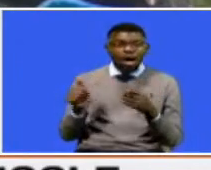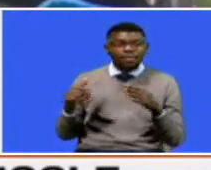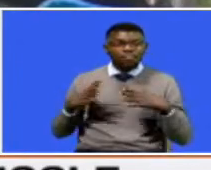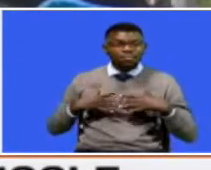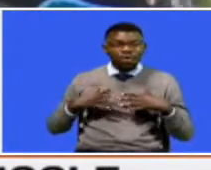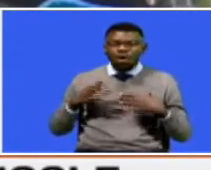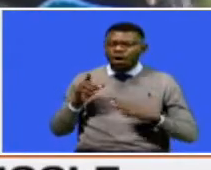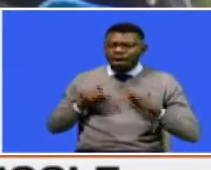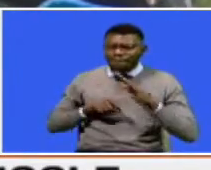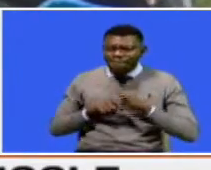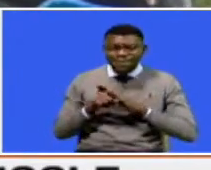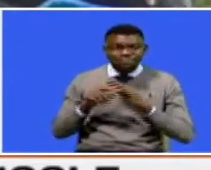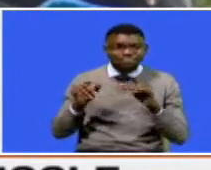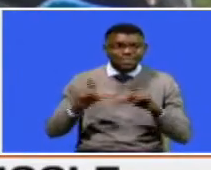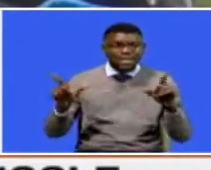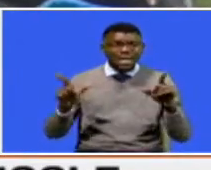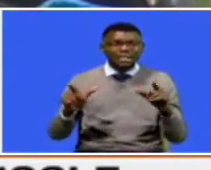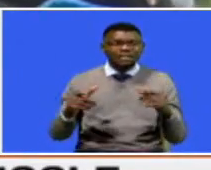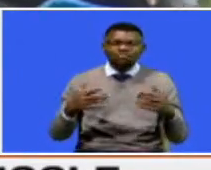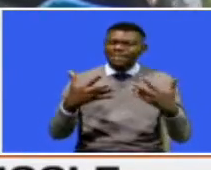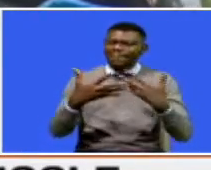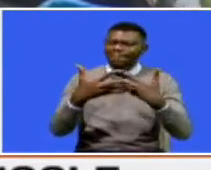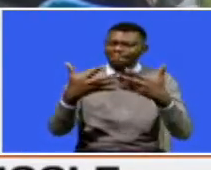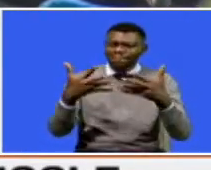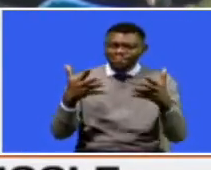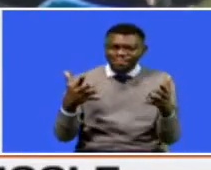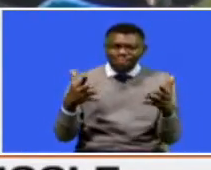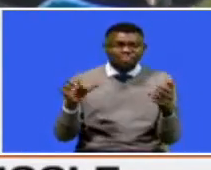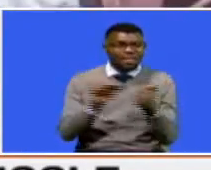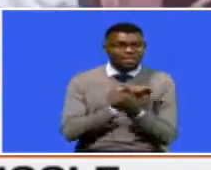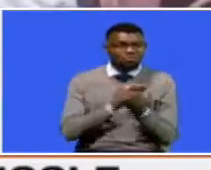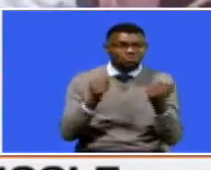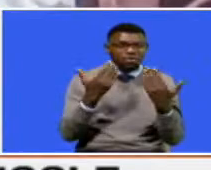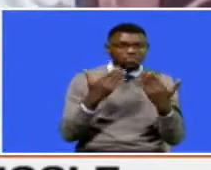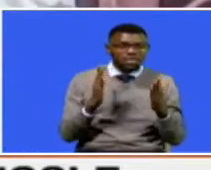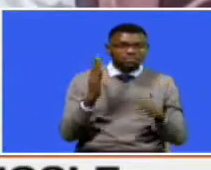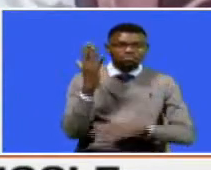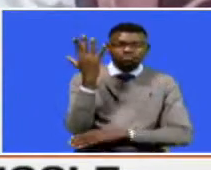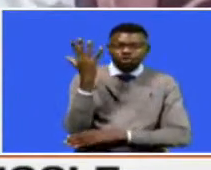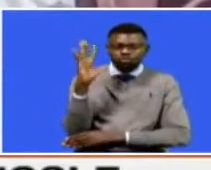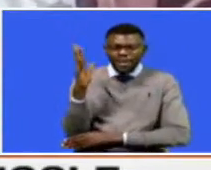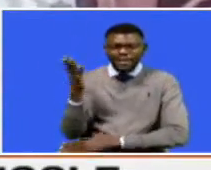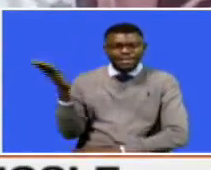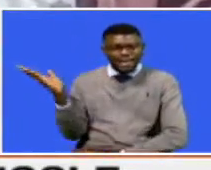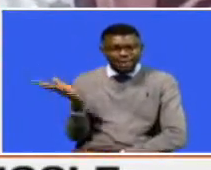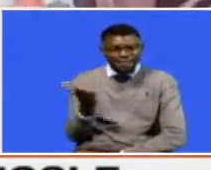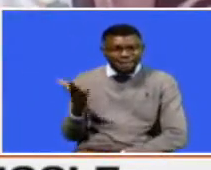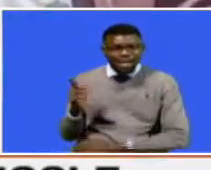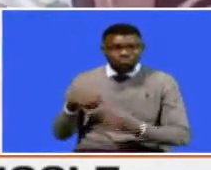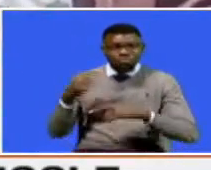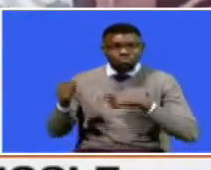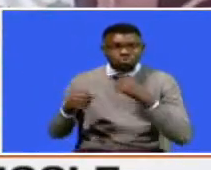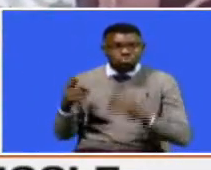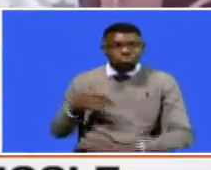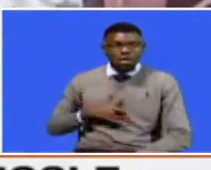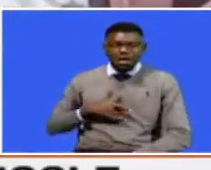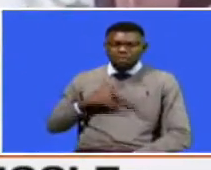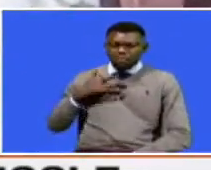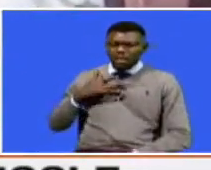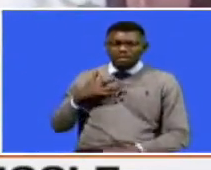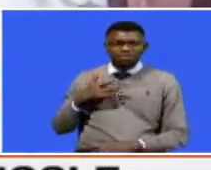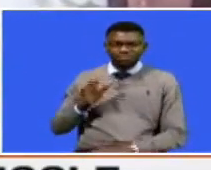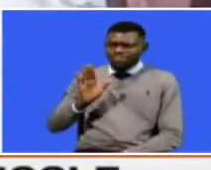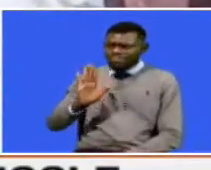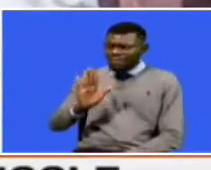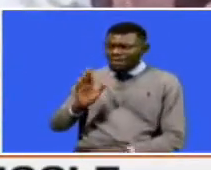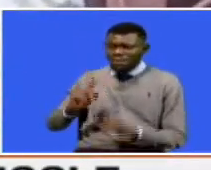in have started destroying fences and also cutting trees. As much as these people may feel that they won in whatever way that they did,